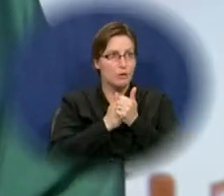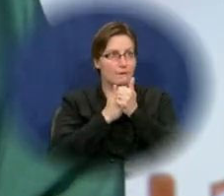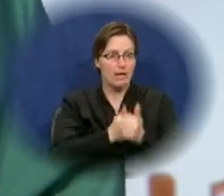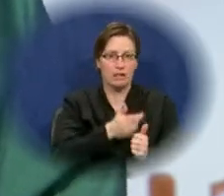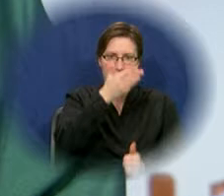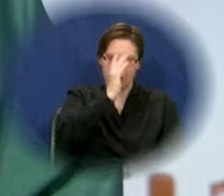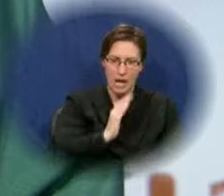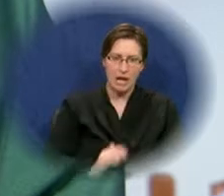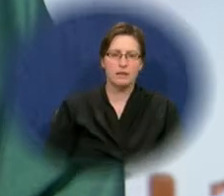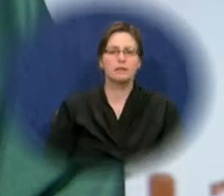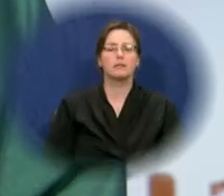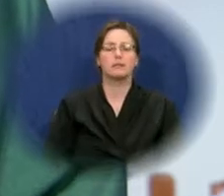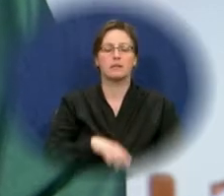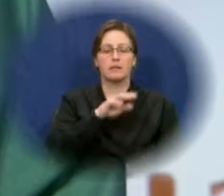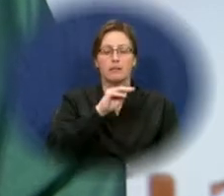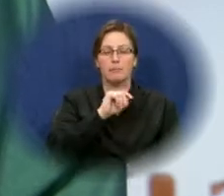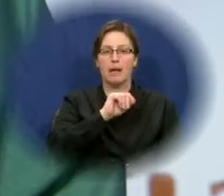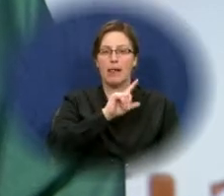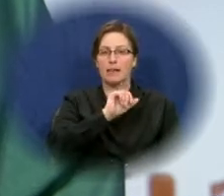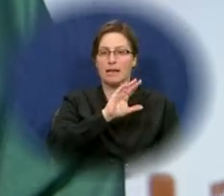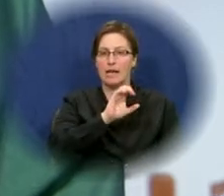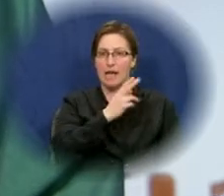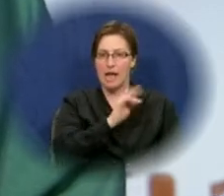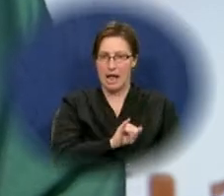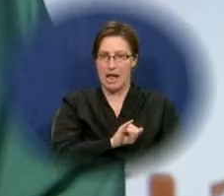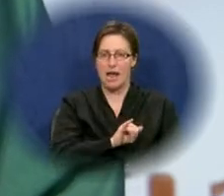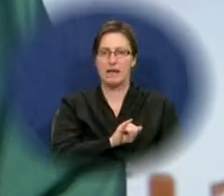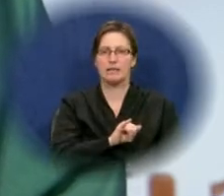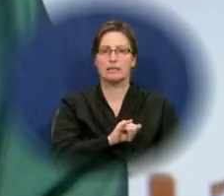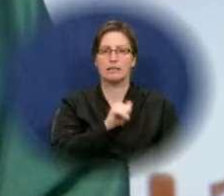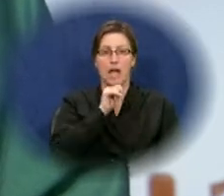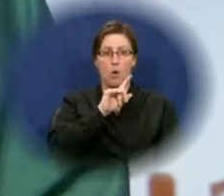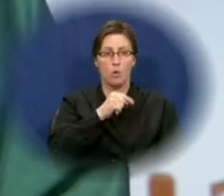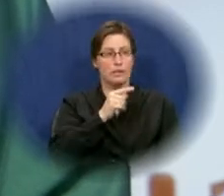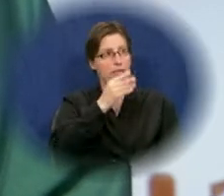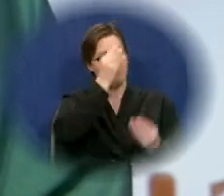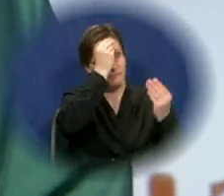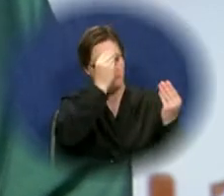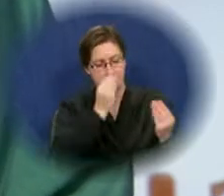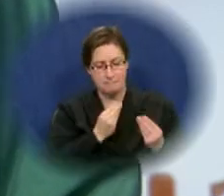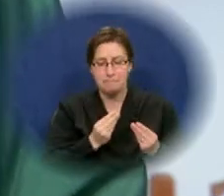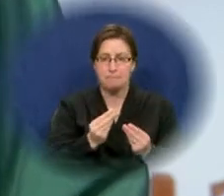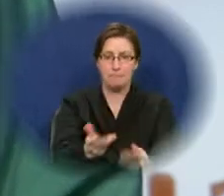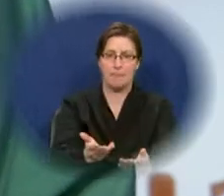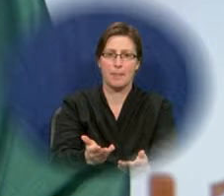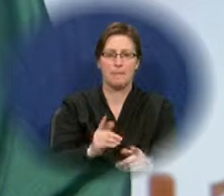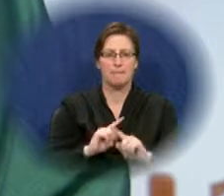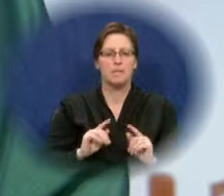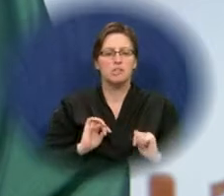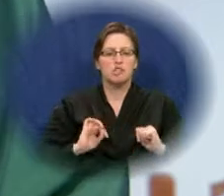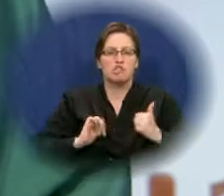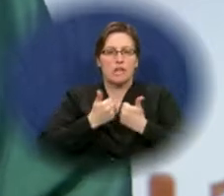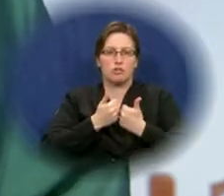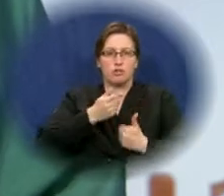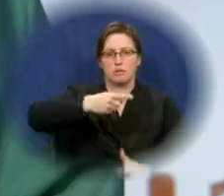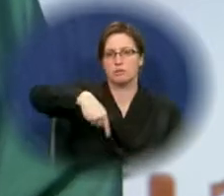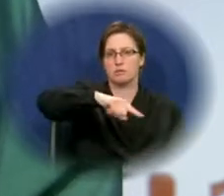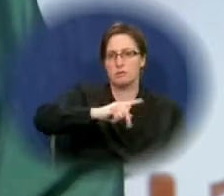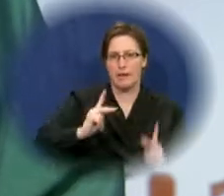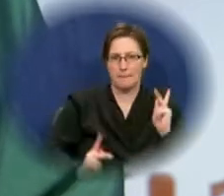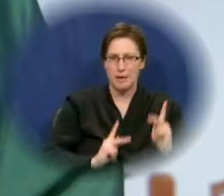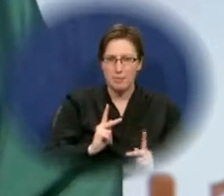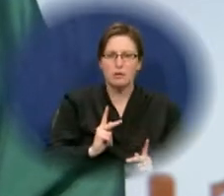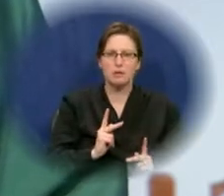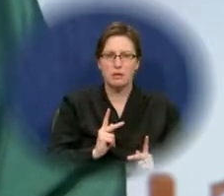And so Malachi was, in a sense, in speaking for God, really challenging them and challenging them